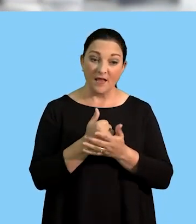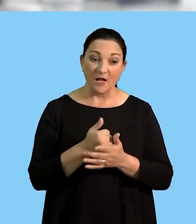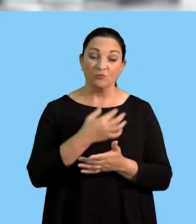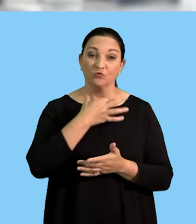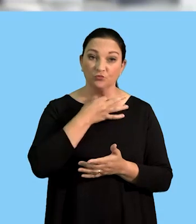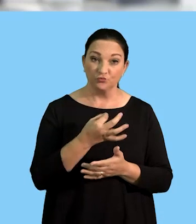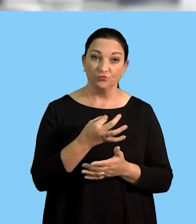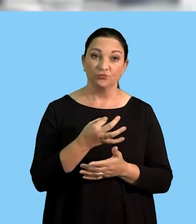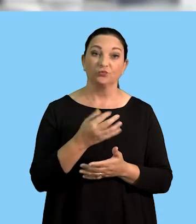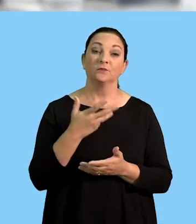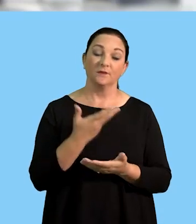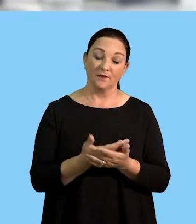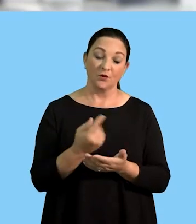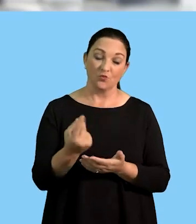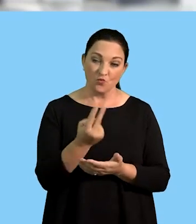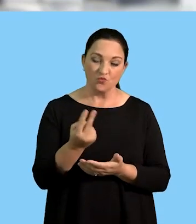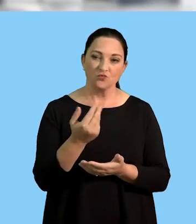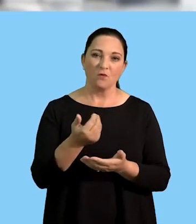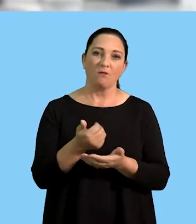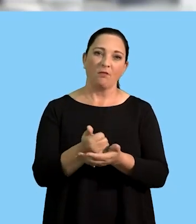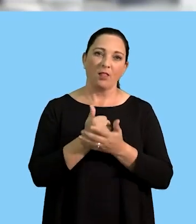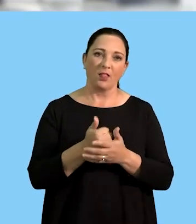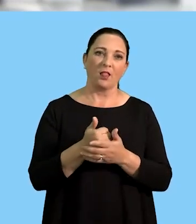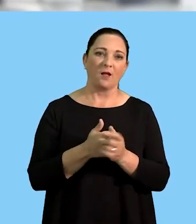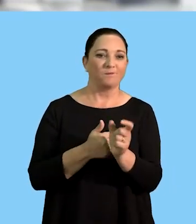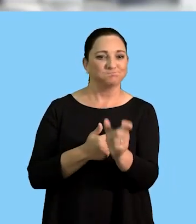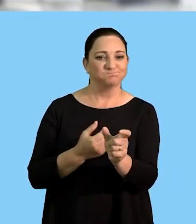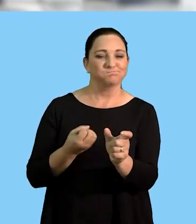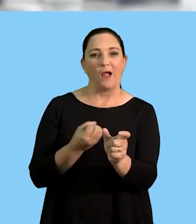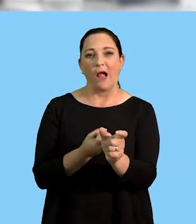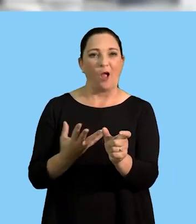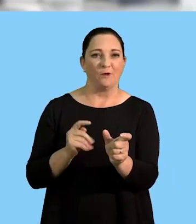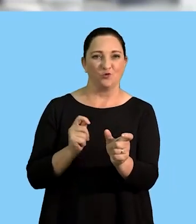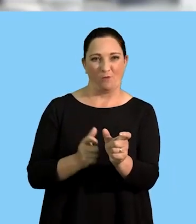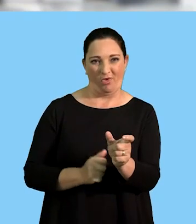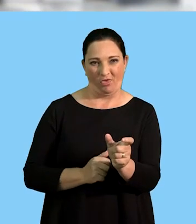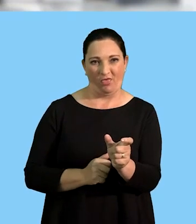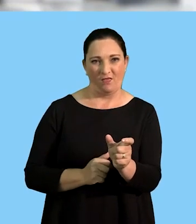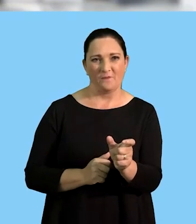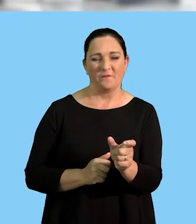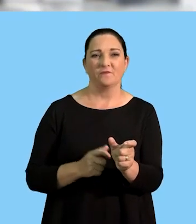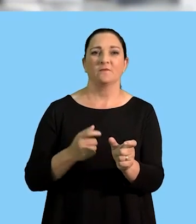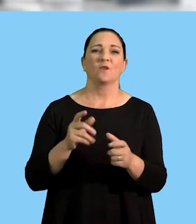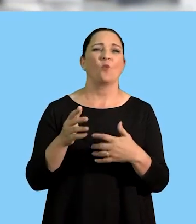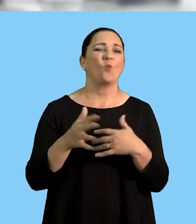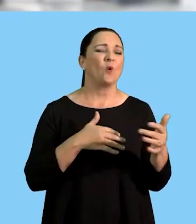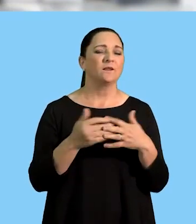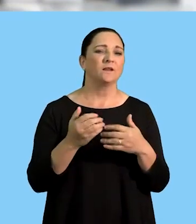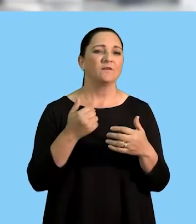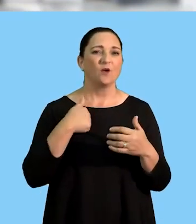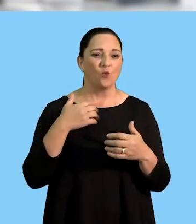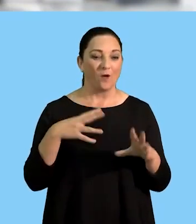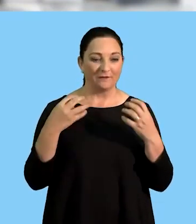will determine the premium, which is the cost of insuring whatever asset that the insured wants to